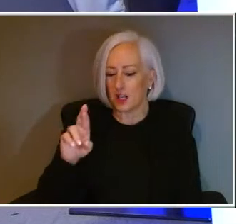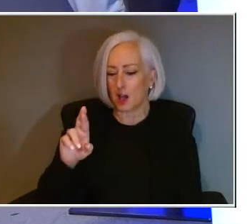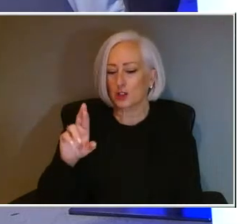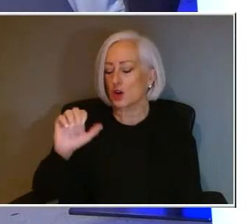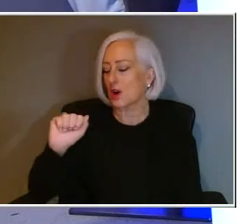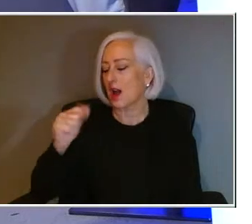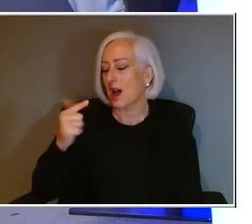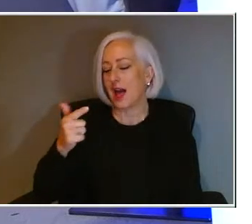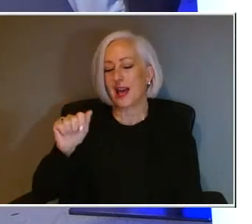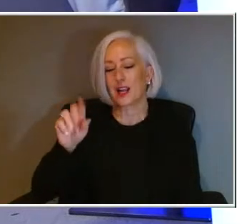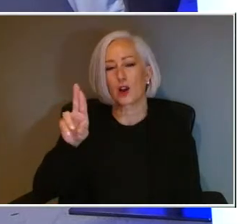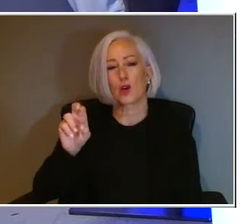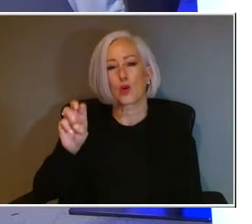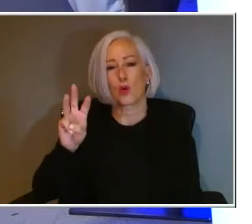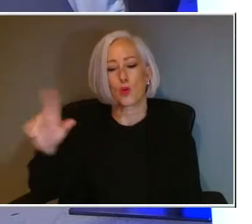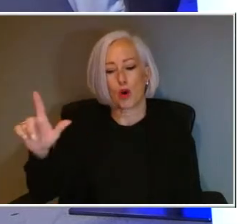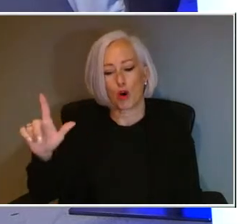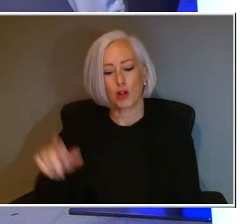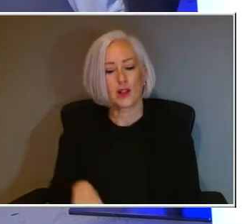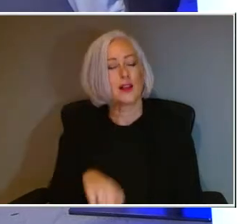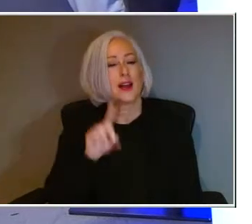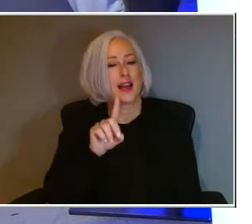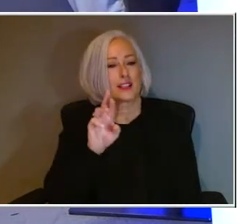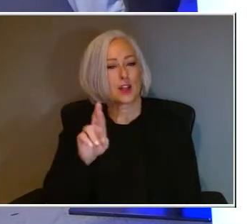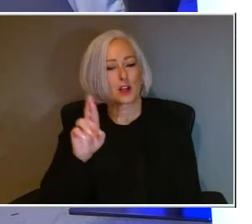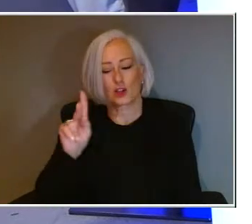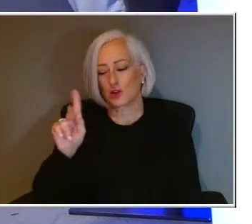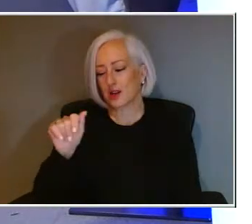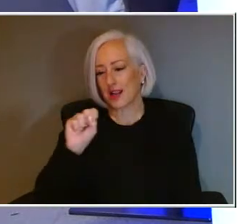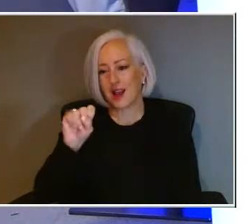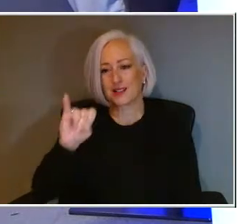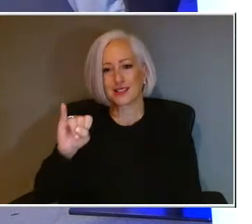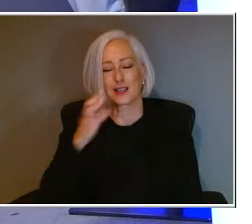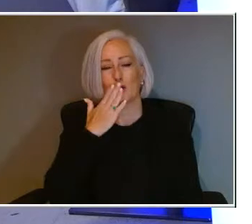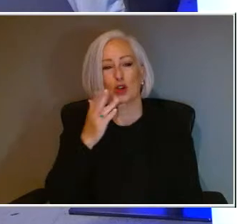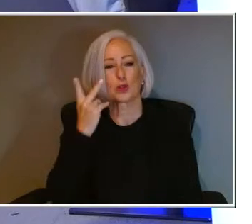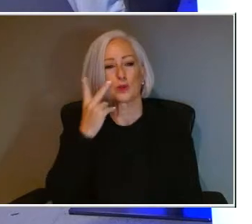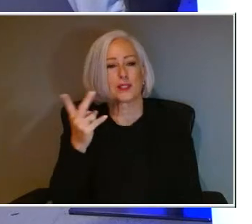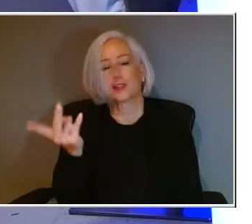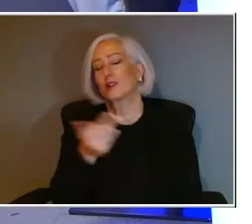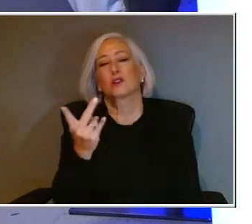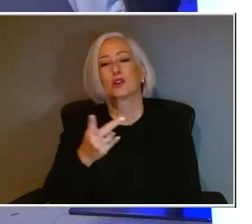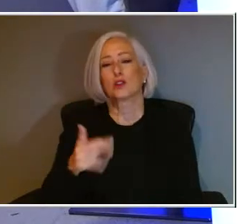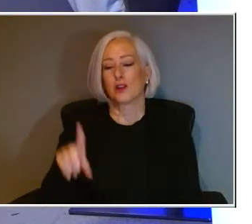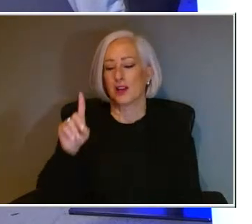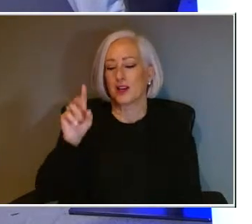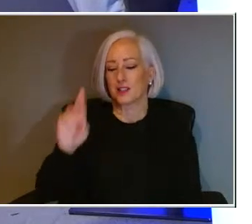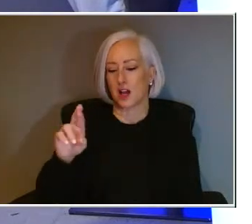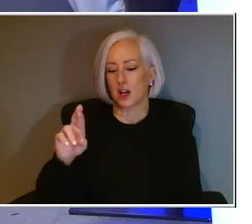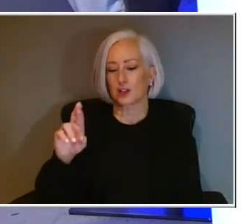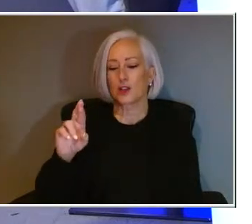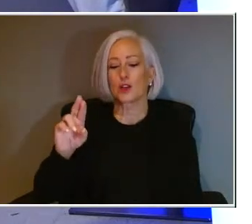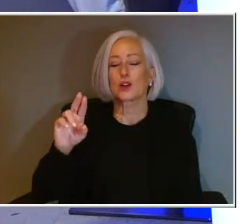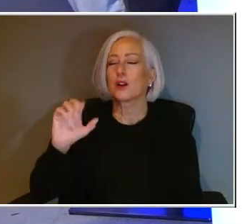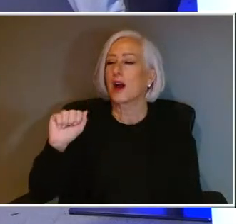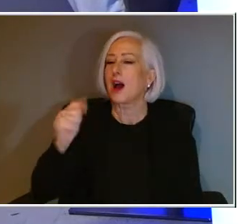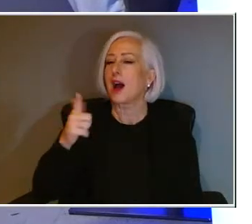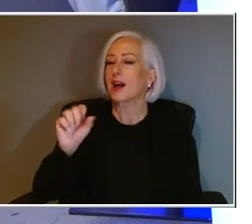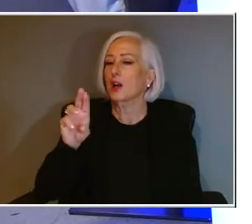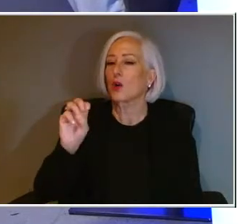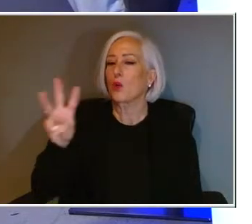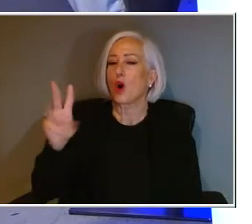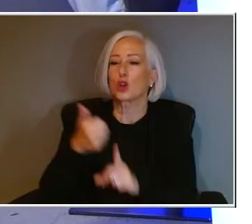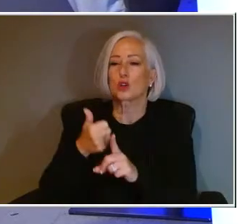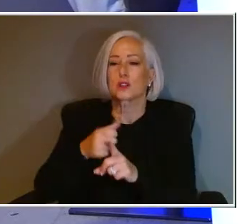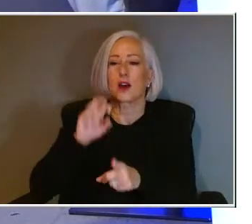Anup Kasi. Good morning to both of you. Good morning. Good to see you both. Dr. Agarwal happens to be a neurologist here at the health system, but today we